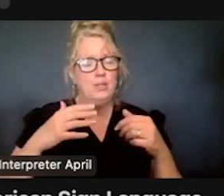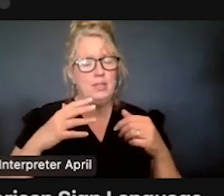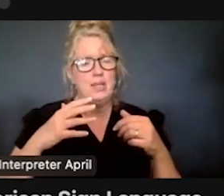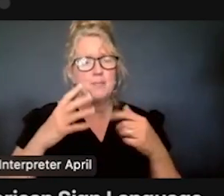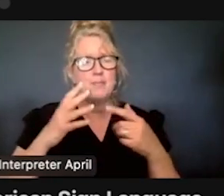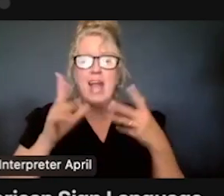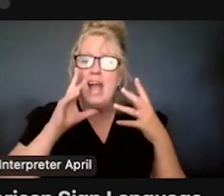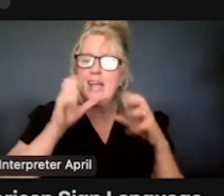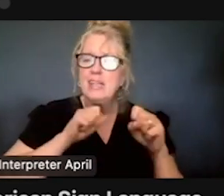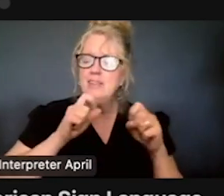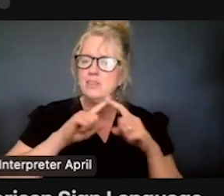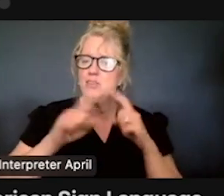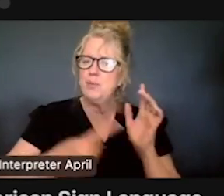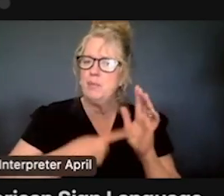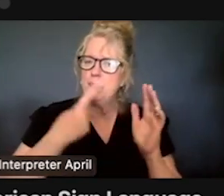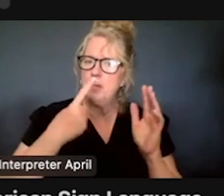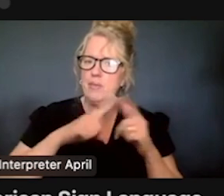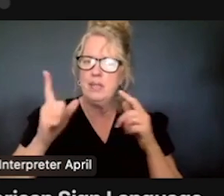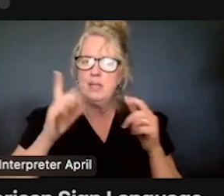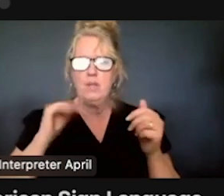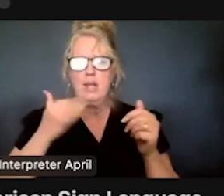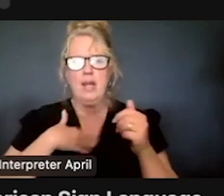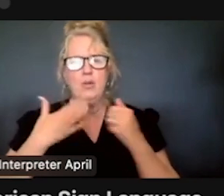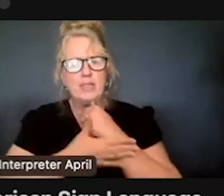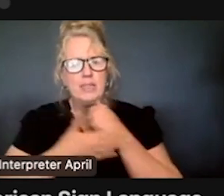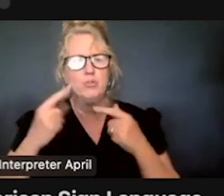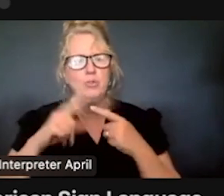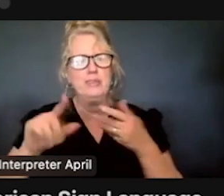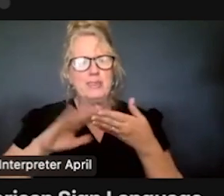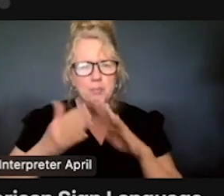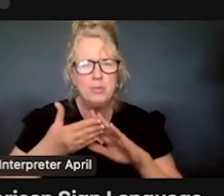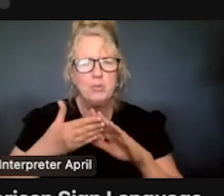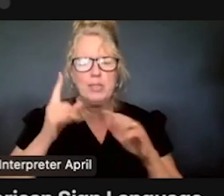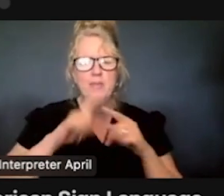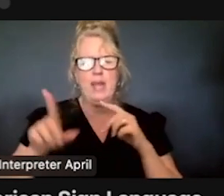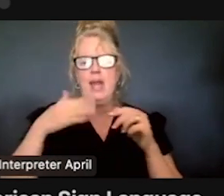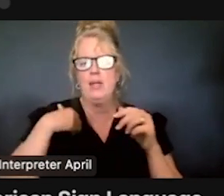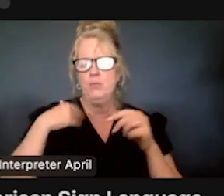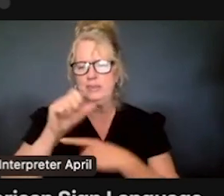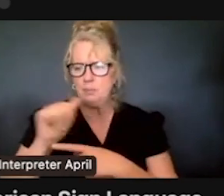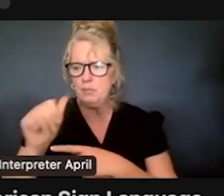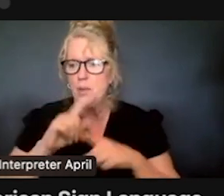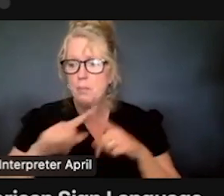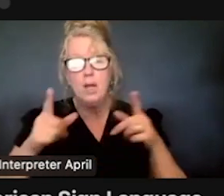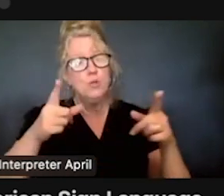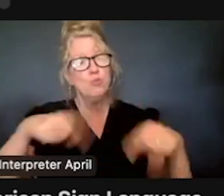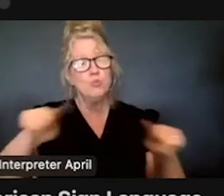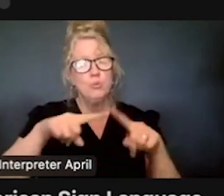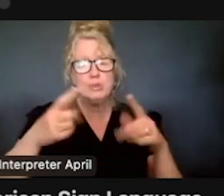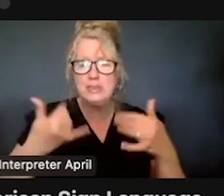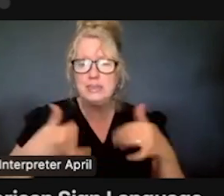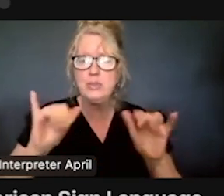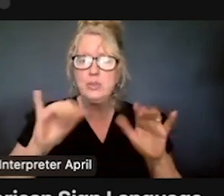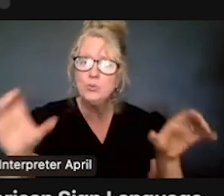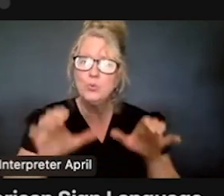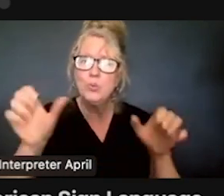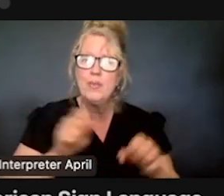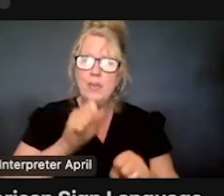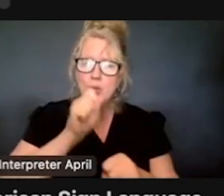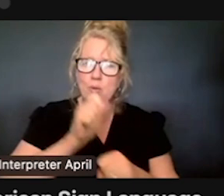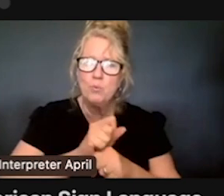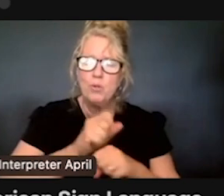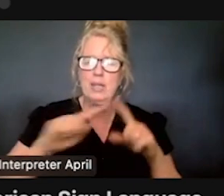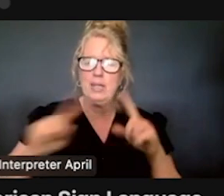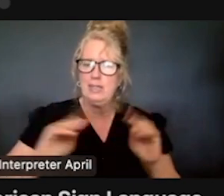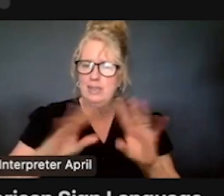uncertain times in our country and our community when it comes to mental health and substance abuse. But to know that you guys are still doing the work, you will continue to do the work because we know it's